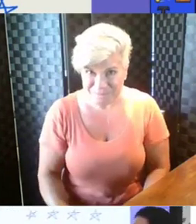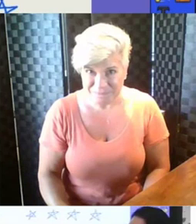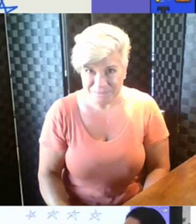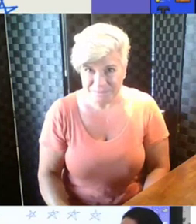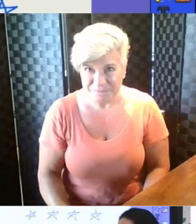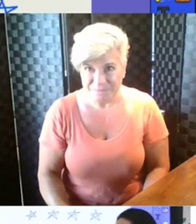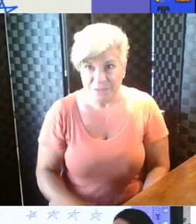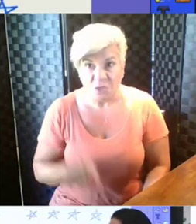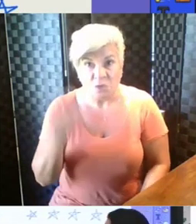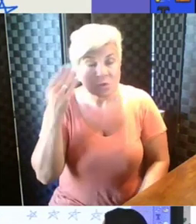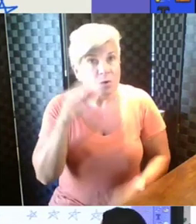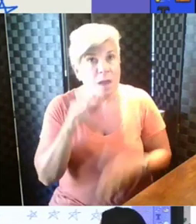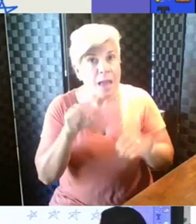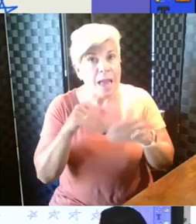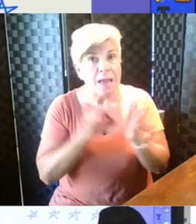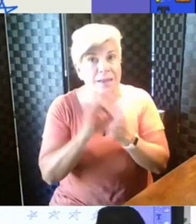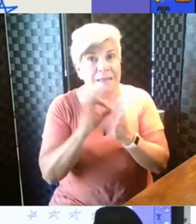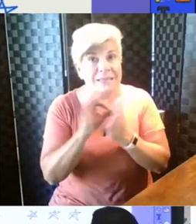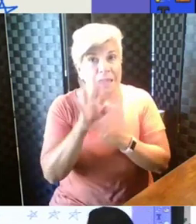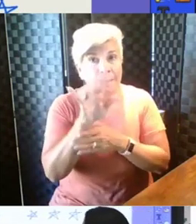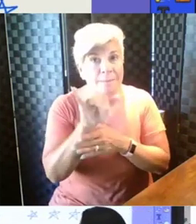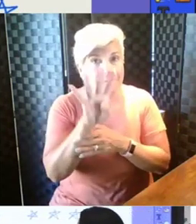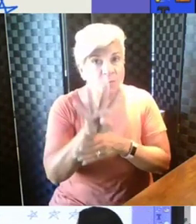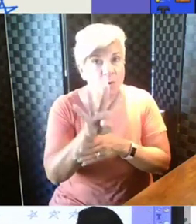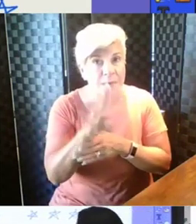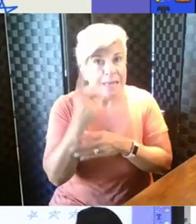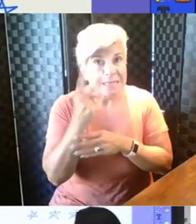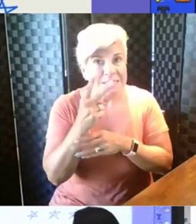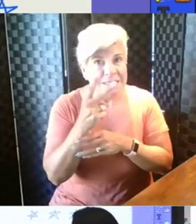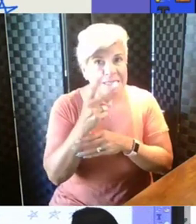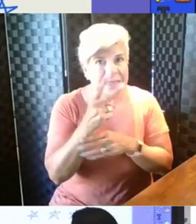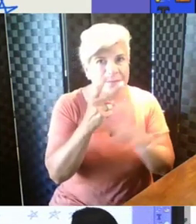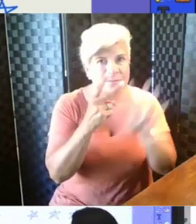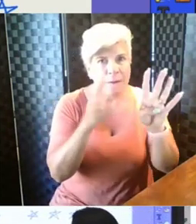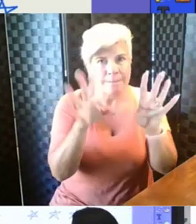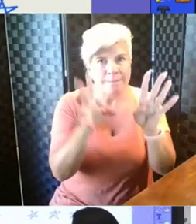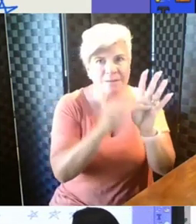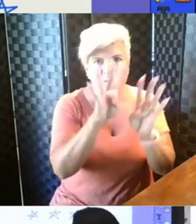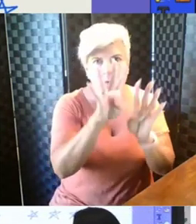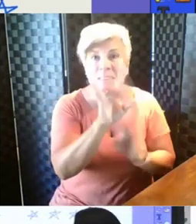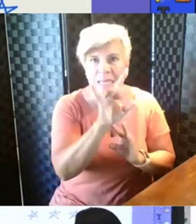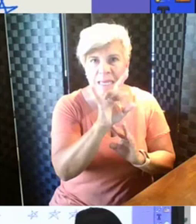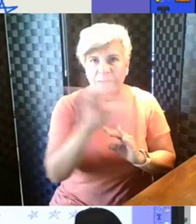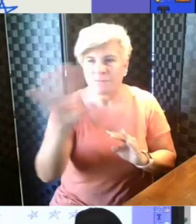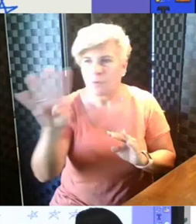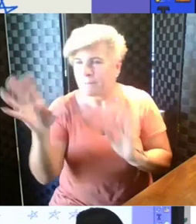If you didn't know how to count by fours, I see two doubles in here. I see